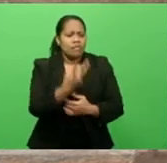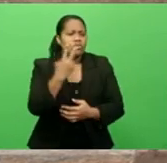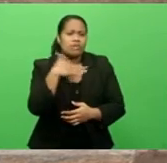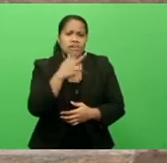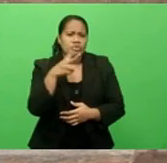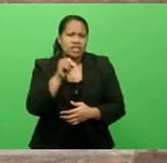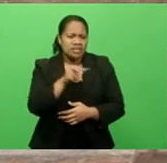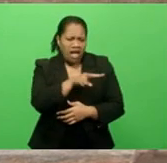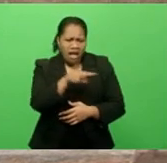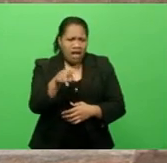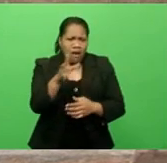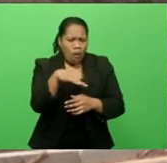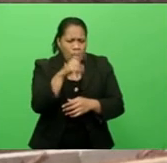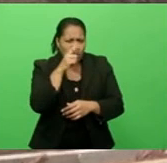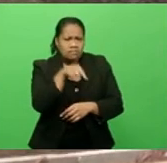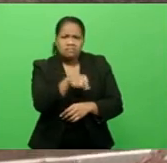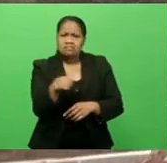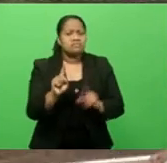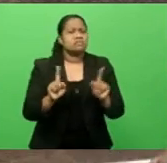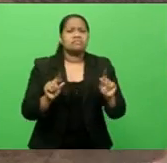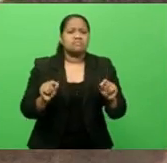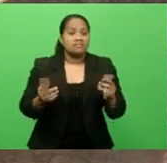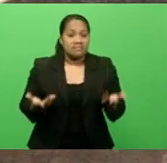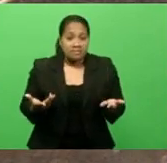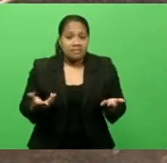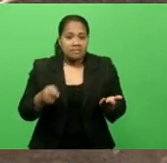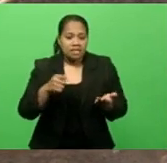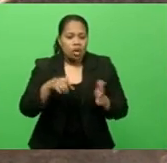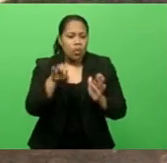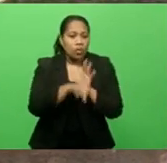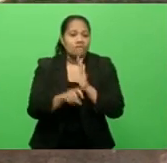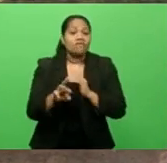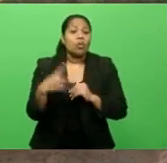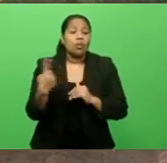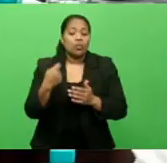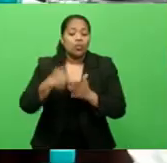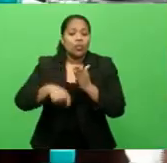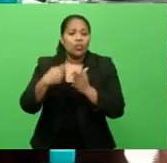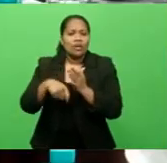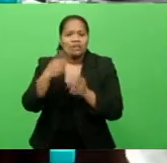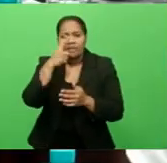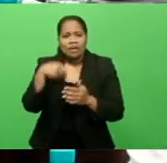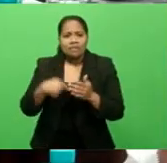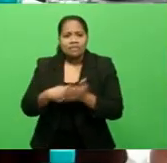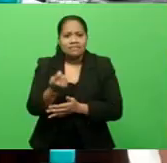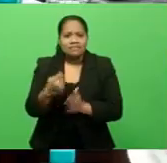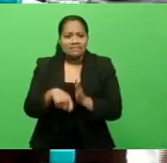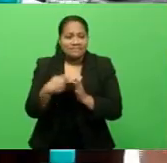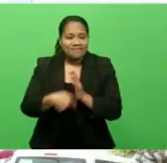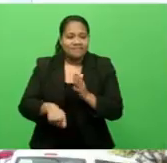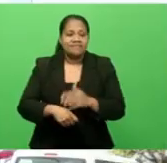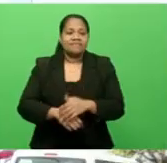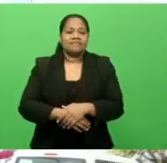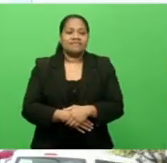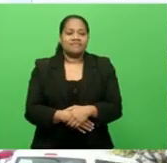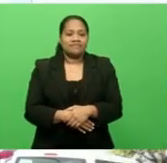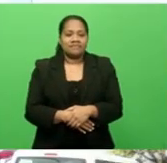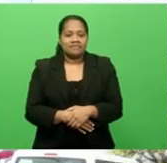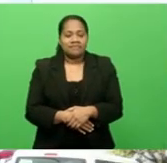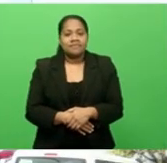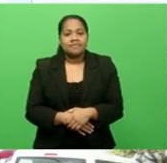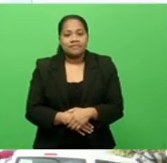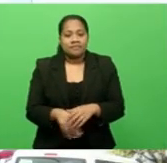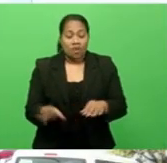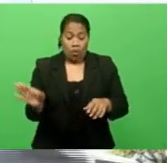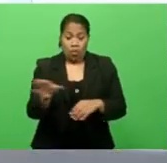doing? It's a cost to the taxpayers. And we need to tidy up all this. The minister says